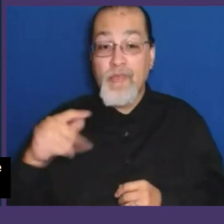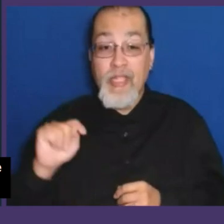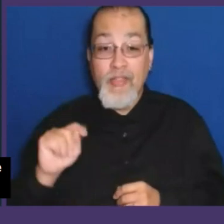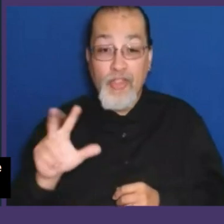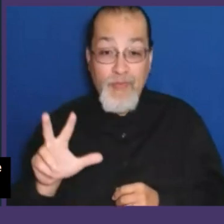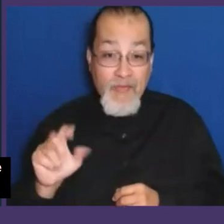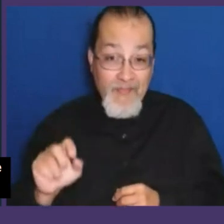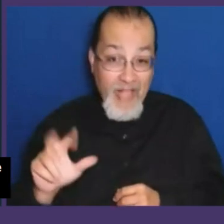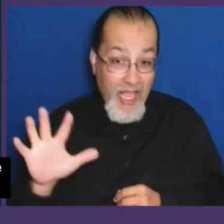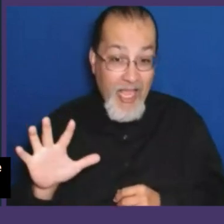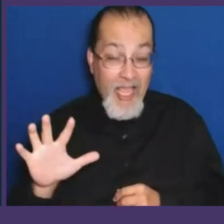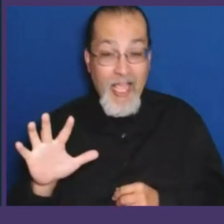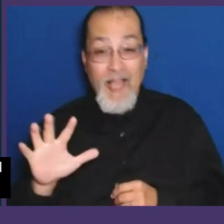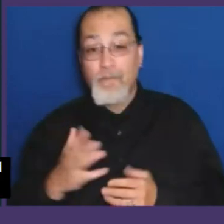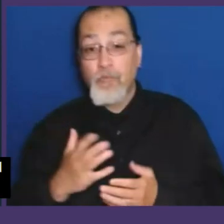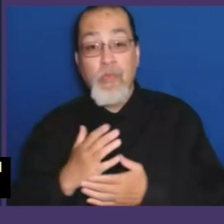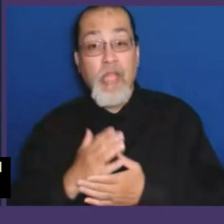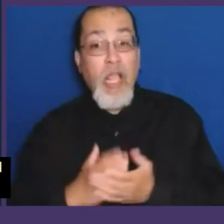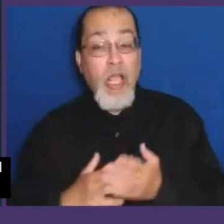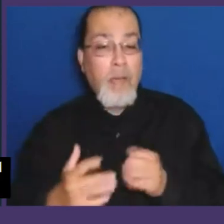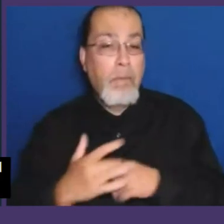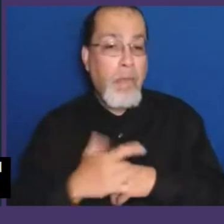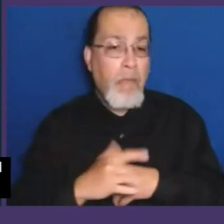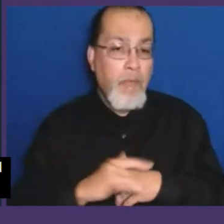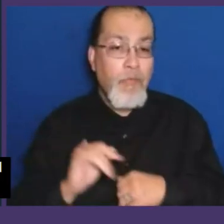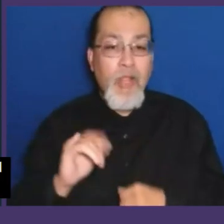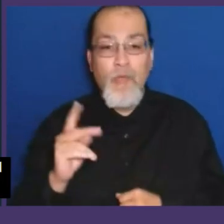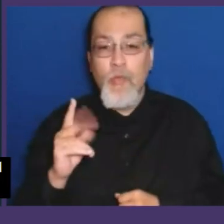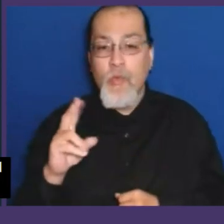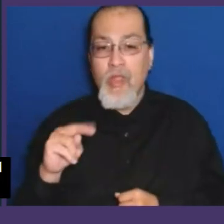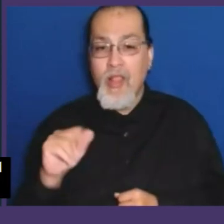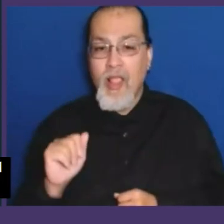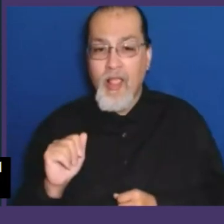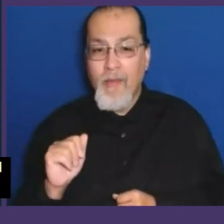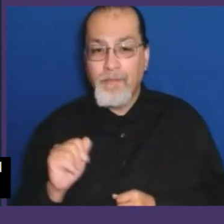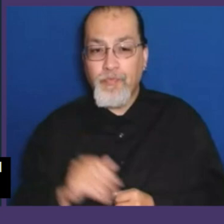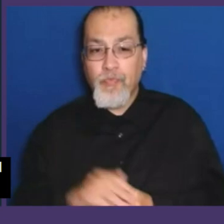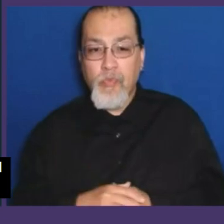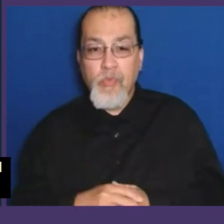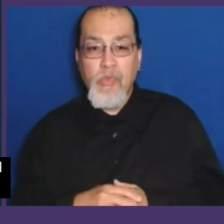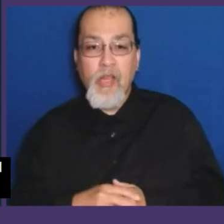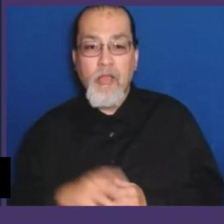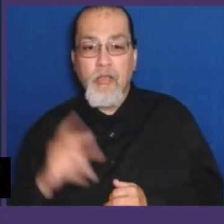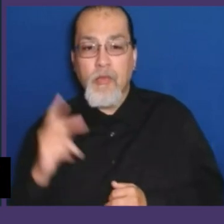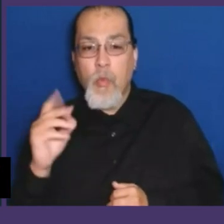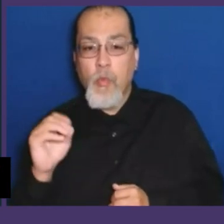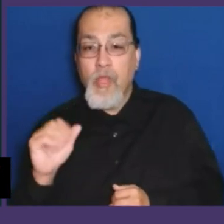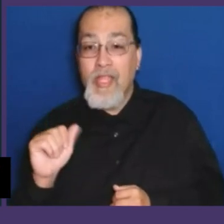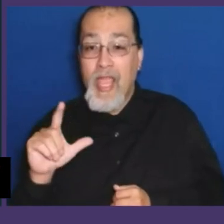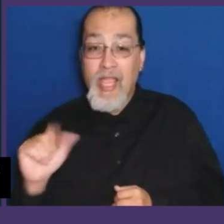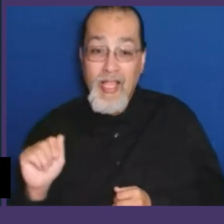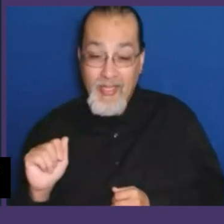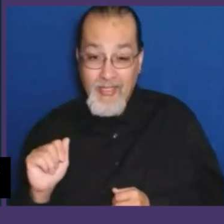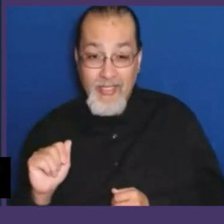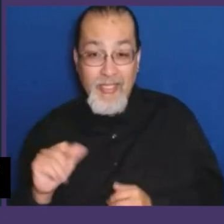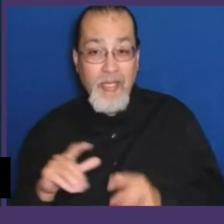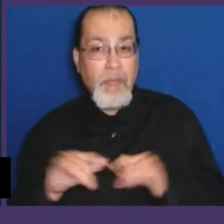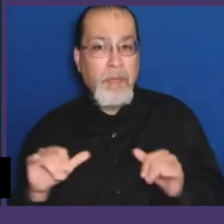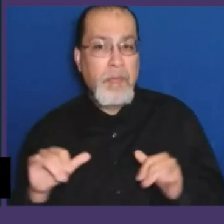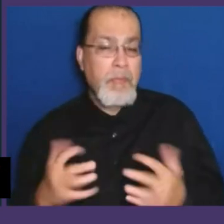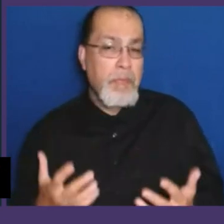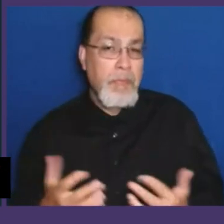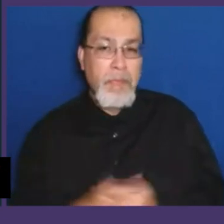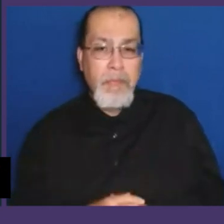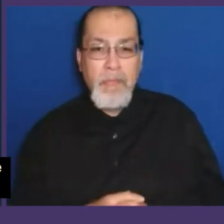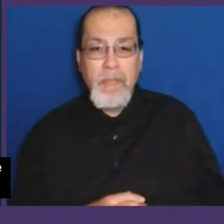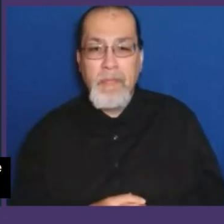weights, like the Kuna, Koala, etc. And the first 3 rows here are all RLHF models, and all of